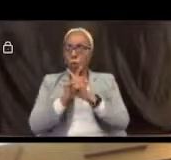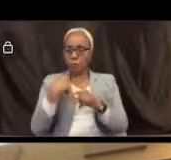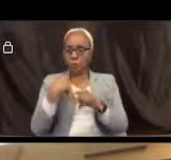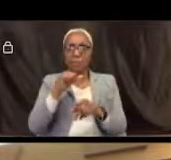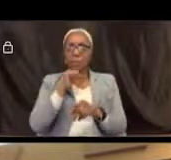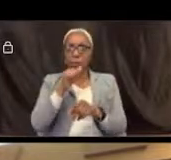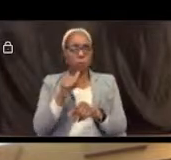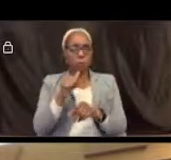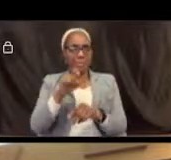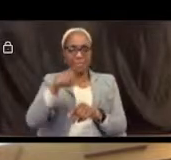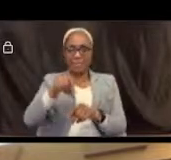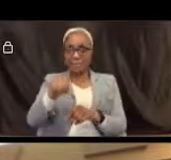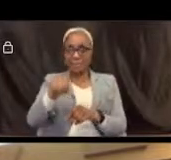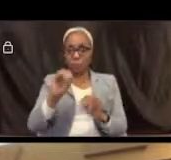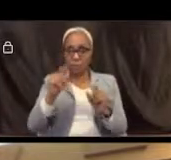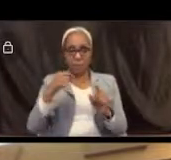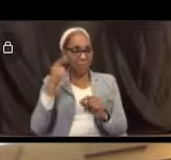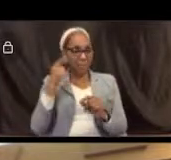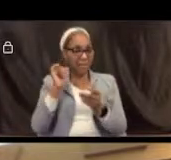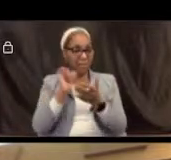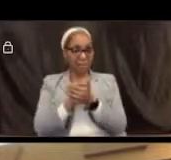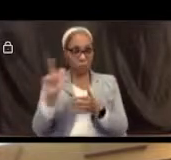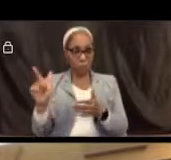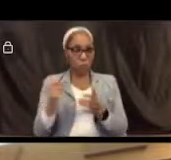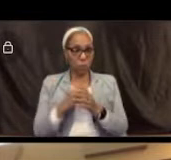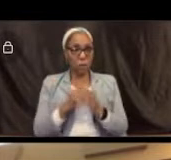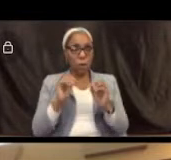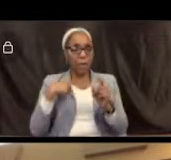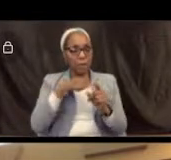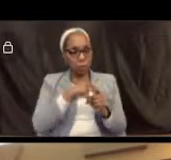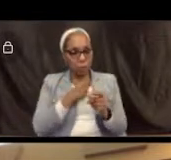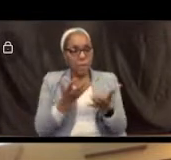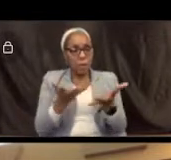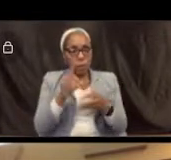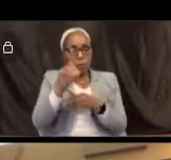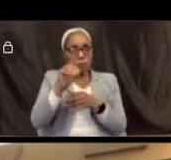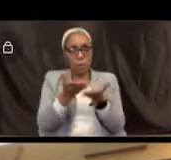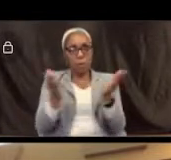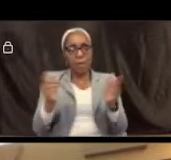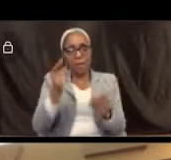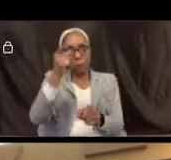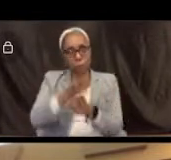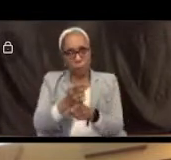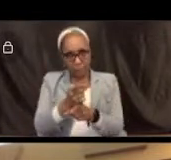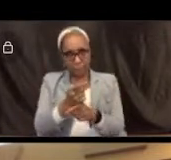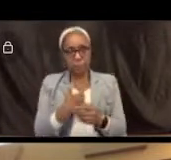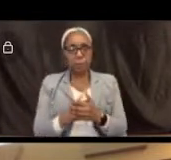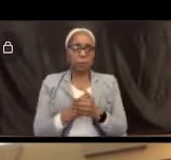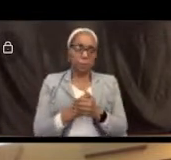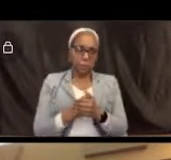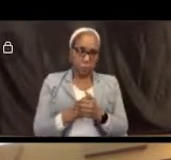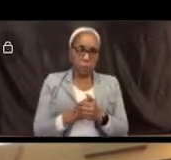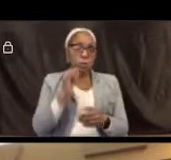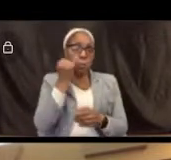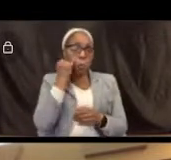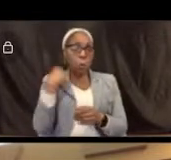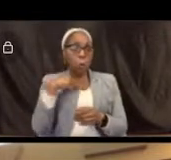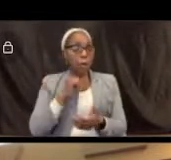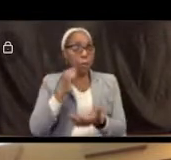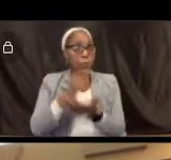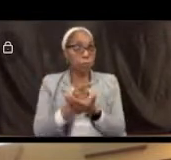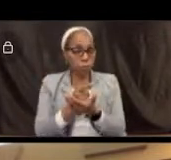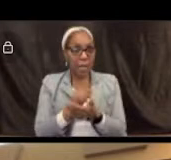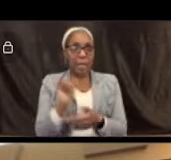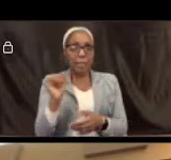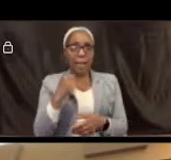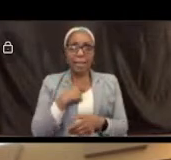And I think that's all. I mean, we just want to do things right. If we get approved, like